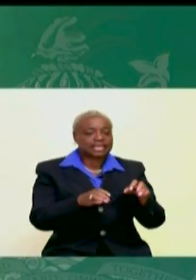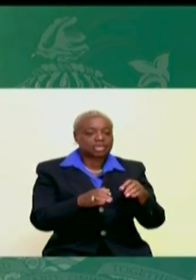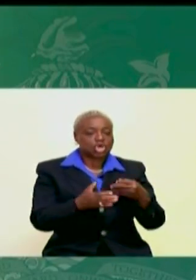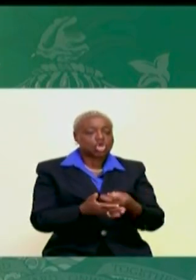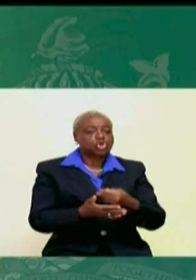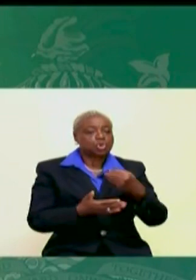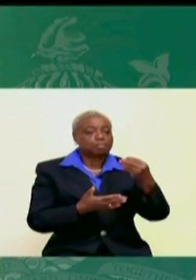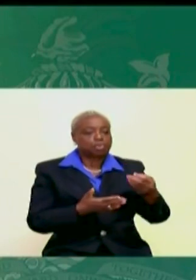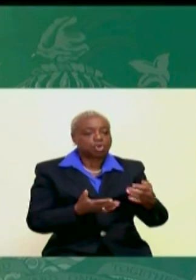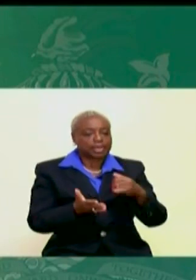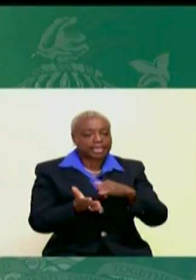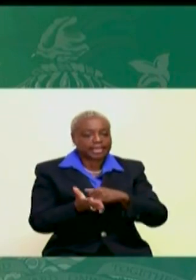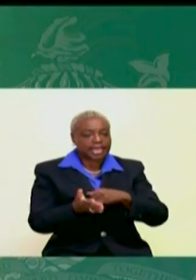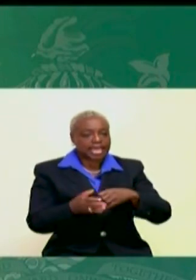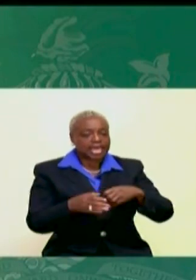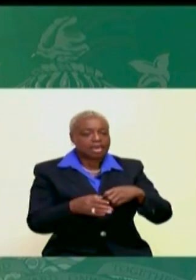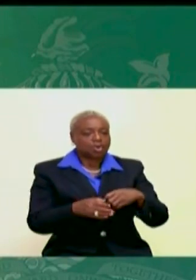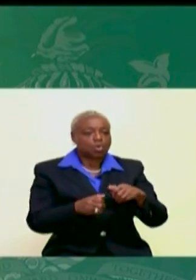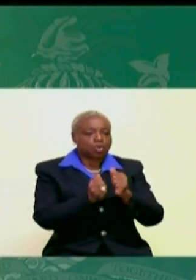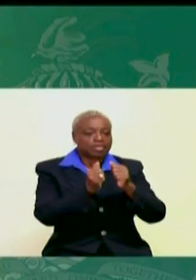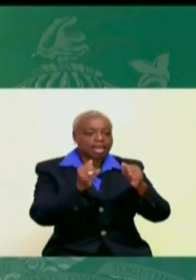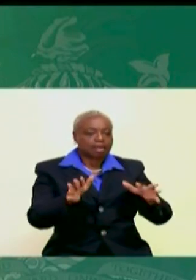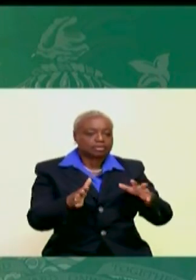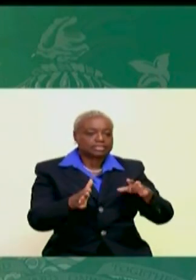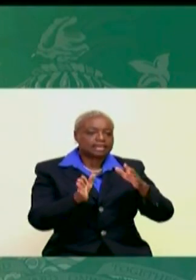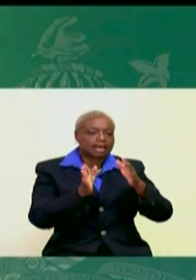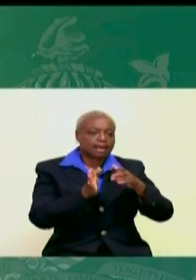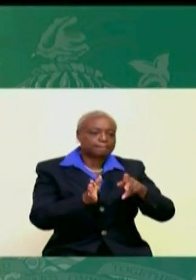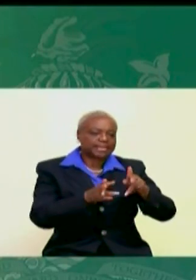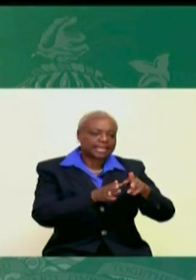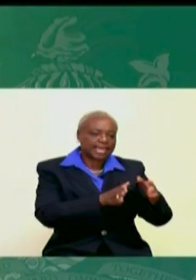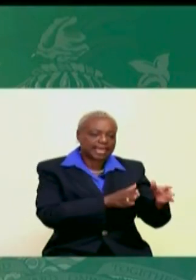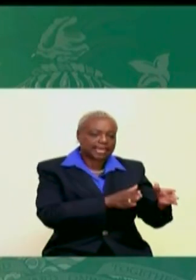plan. You bought it without a plan.